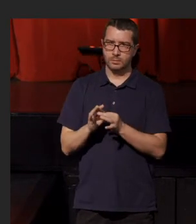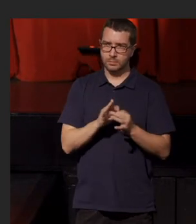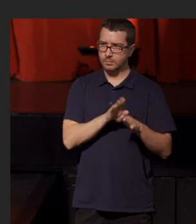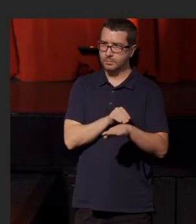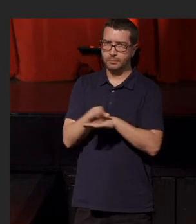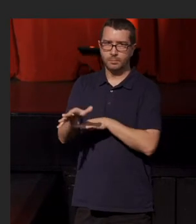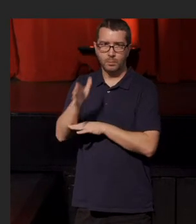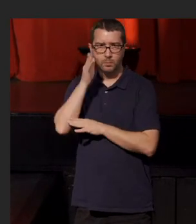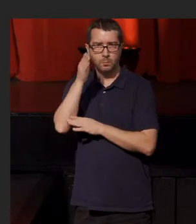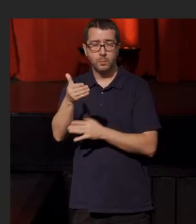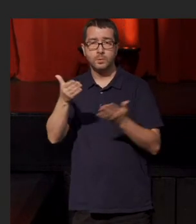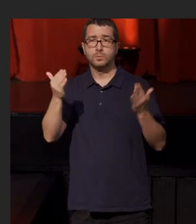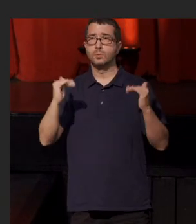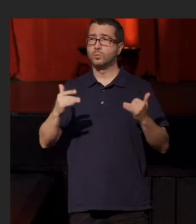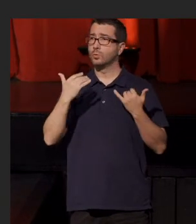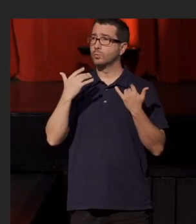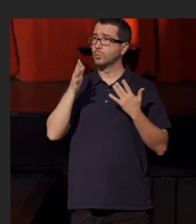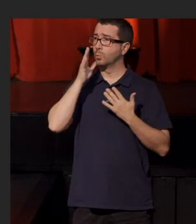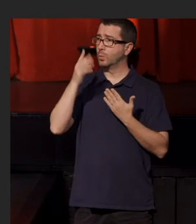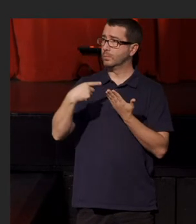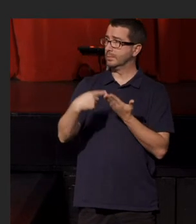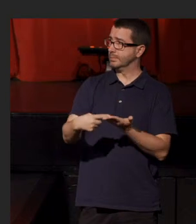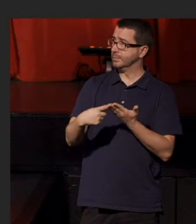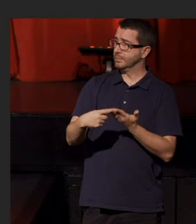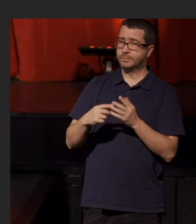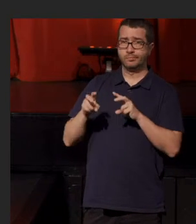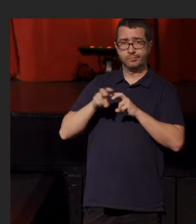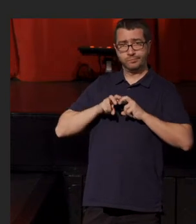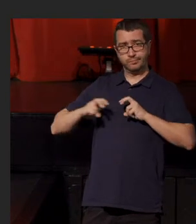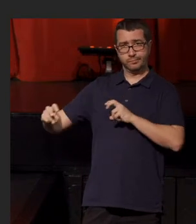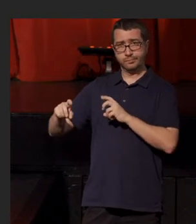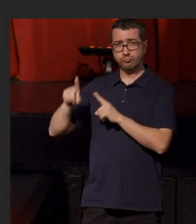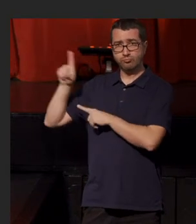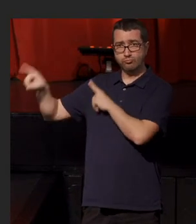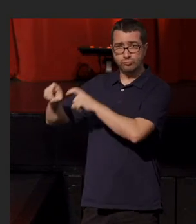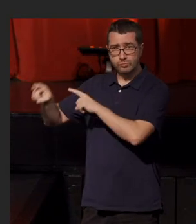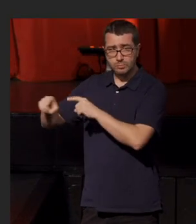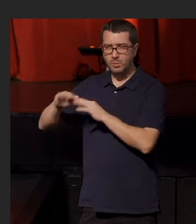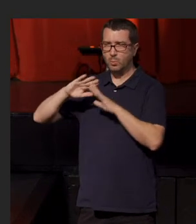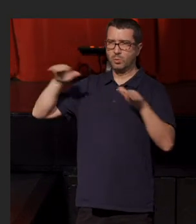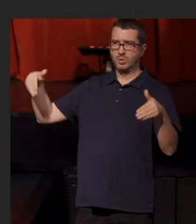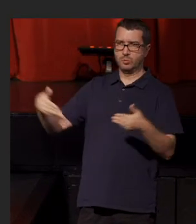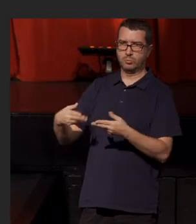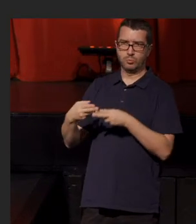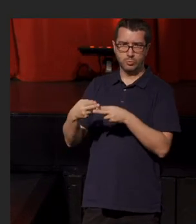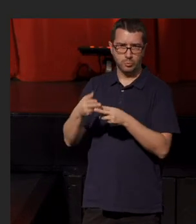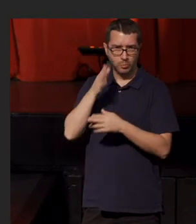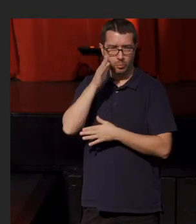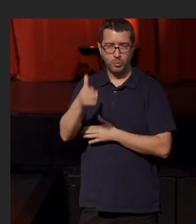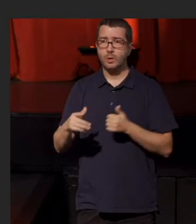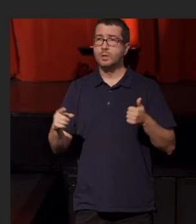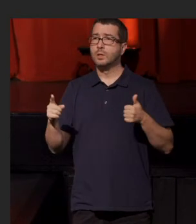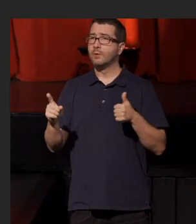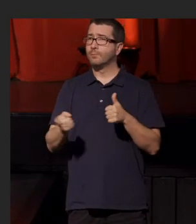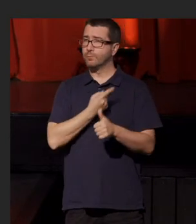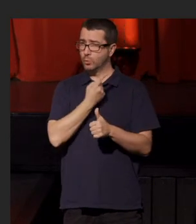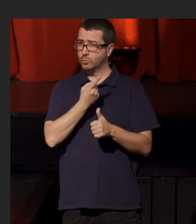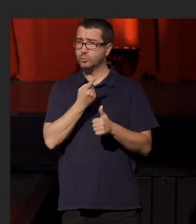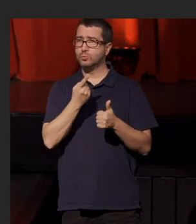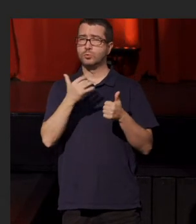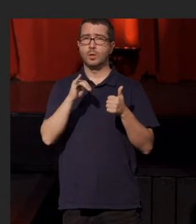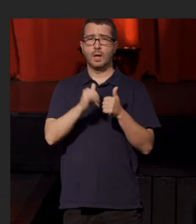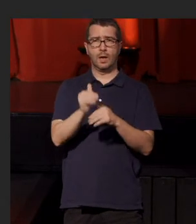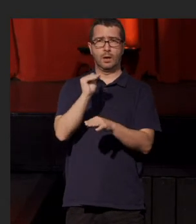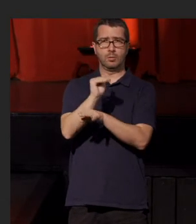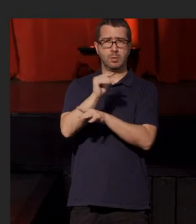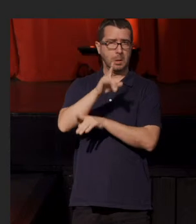you'll have a chance to put your conversations to some of our panelists who I'll introduce in just a moment, but I just want to tell you a bit about how we're going to break this